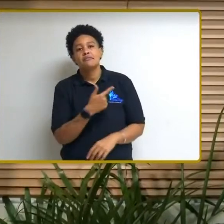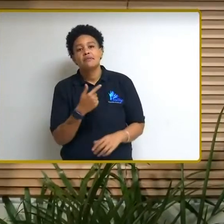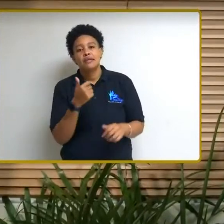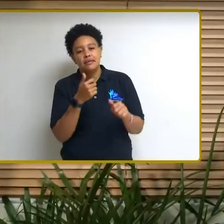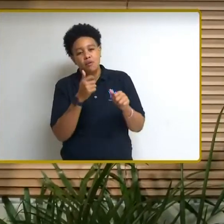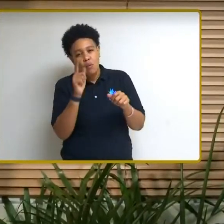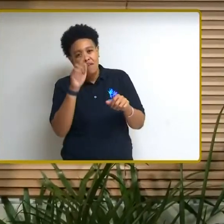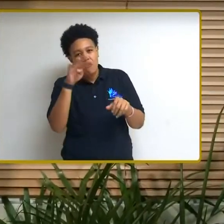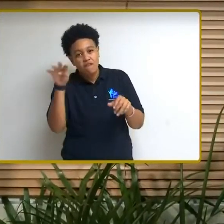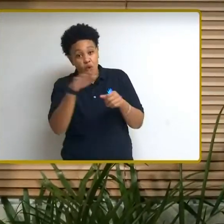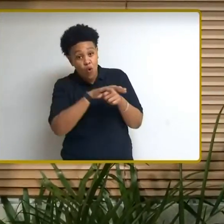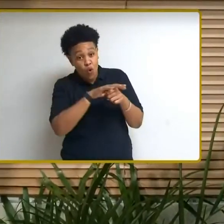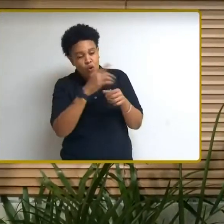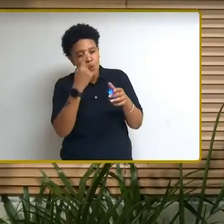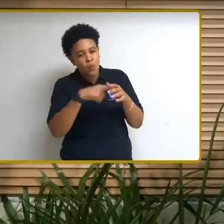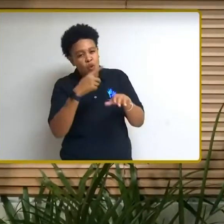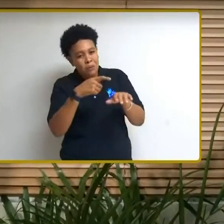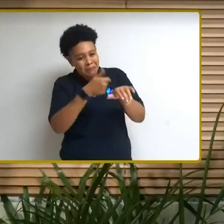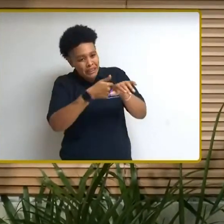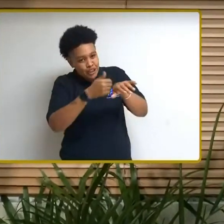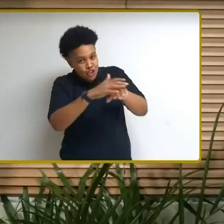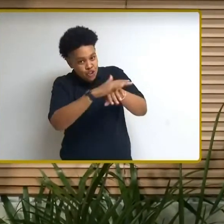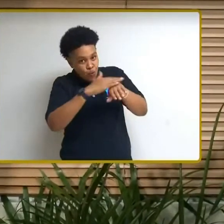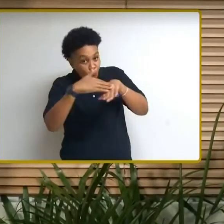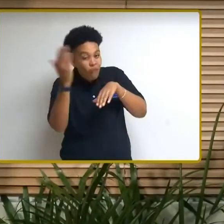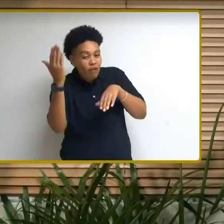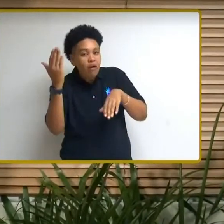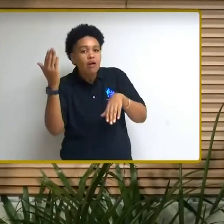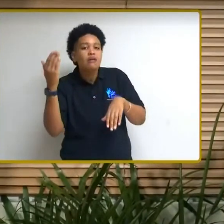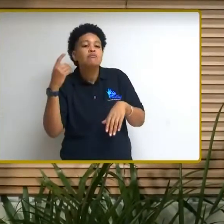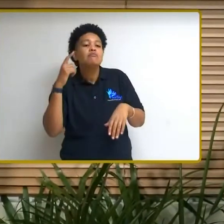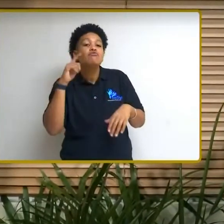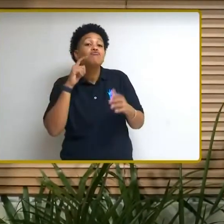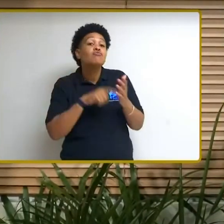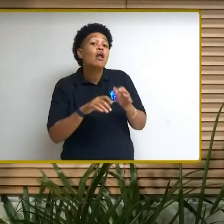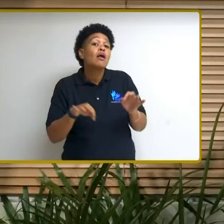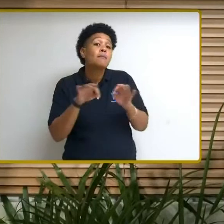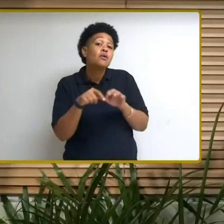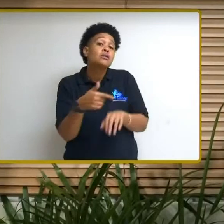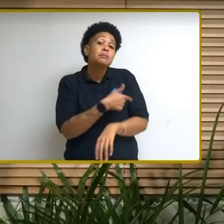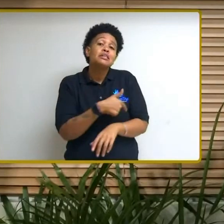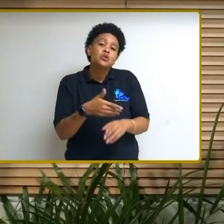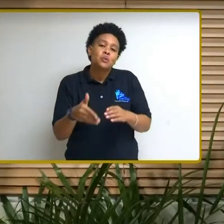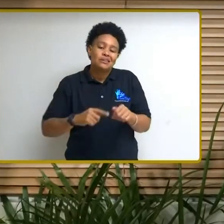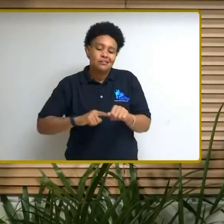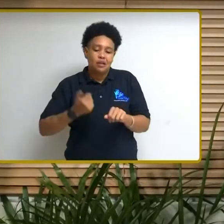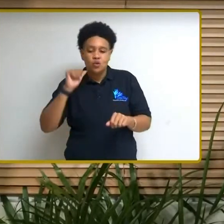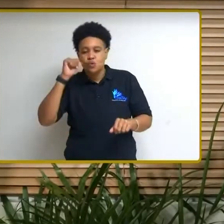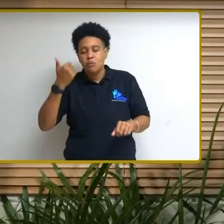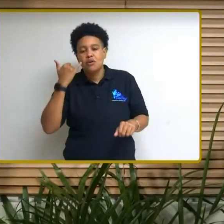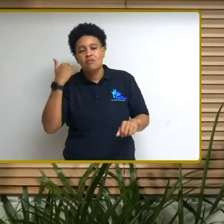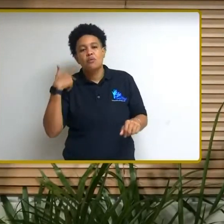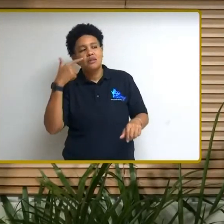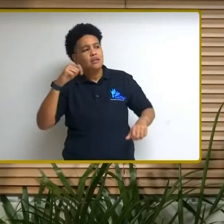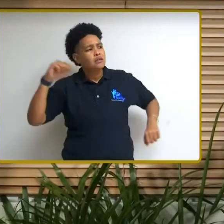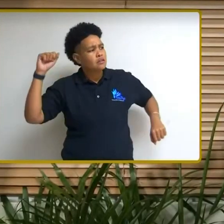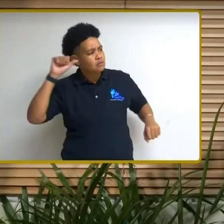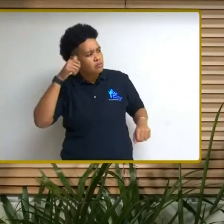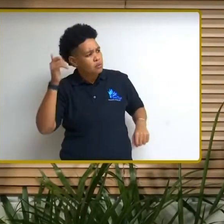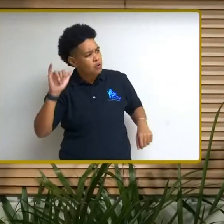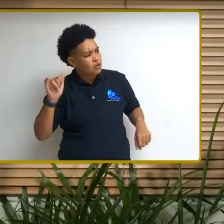think it's important that the country recognizes the importance of it. Starting tomorrow, I think we're going to be at the arena tomorrow,